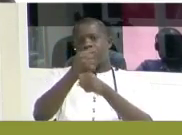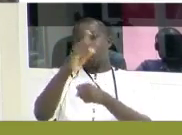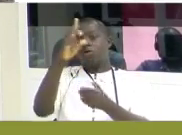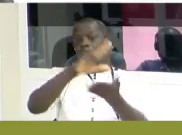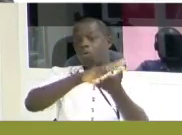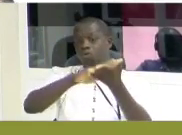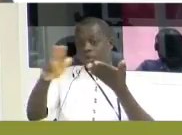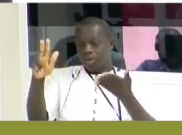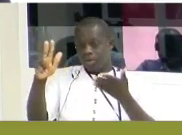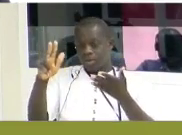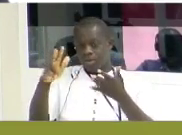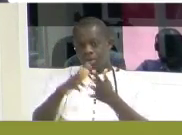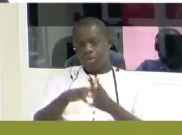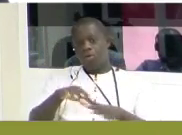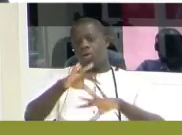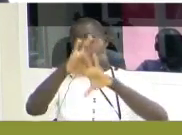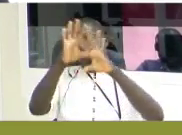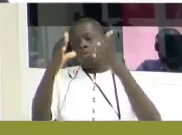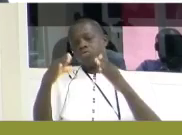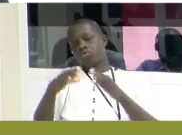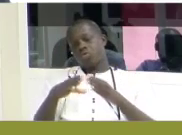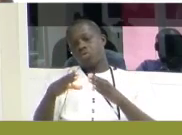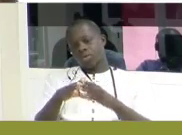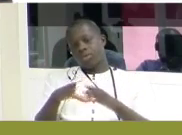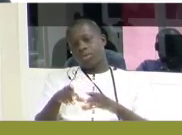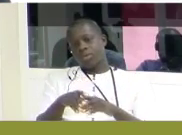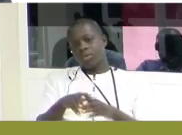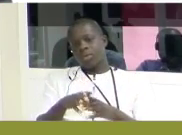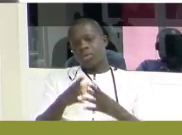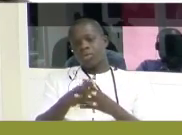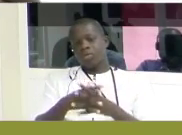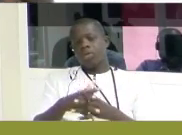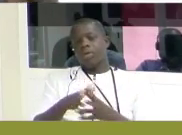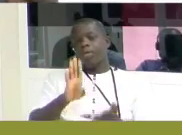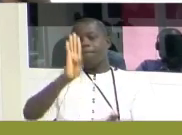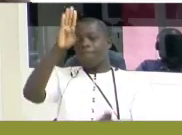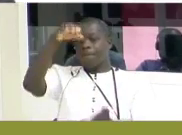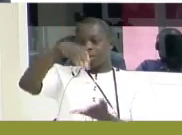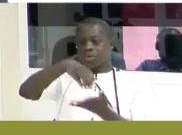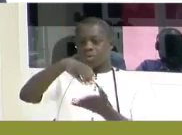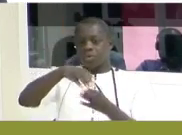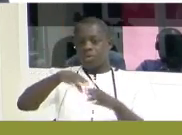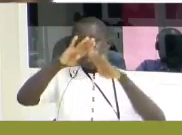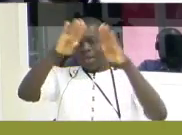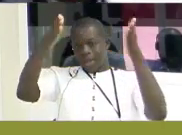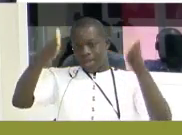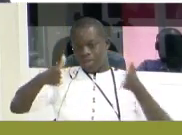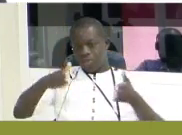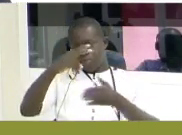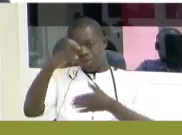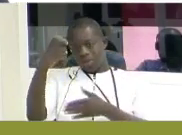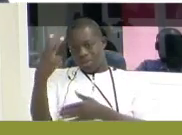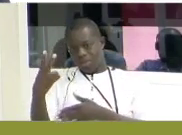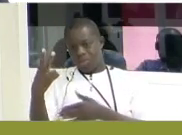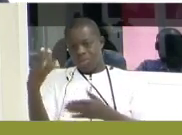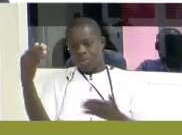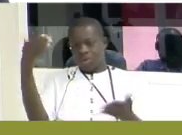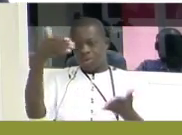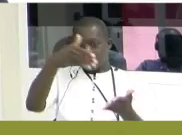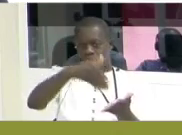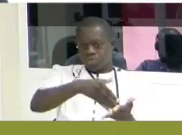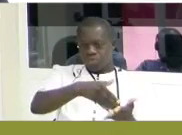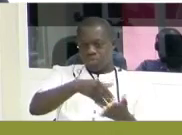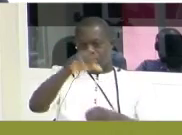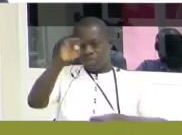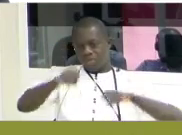Secondly, we all assembled at the July 22nd, sorry, McCarthy Square, at 22nd, moved to and marched